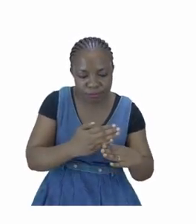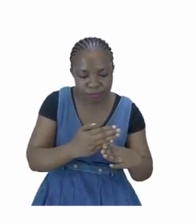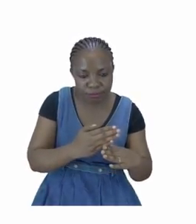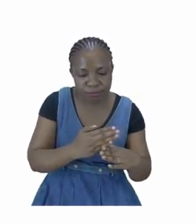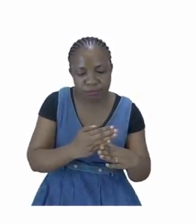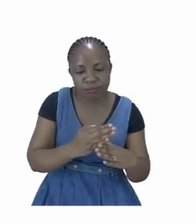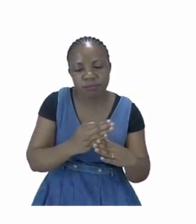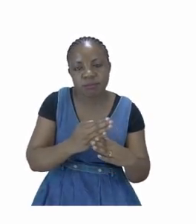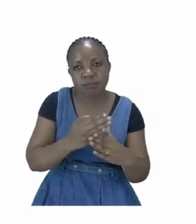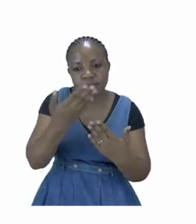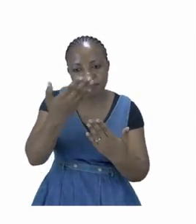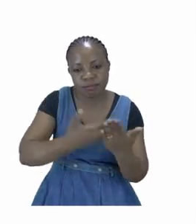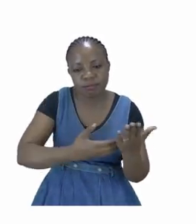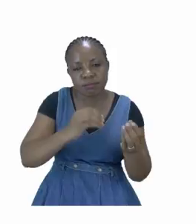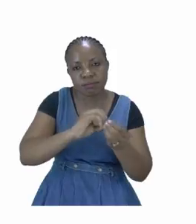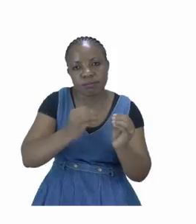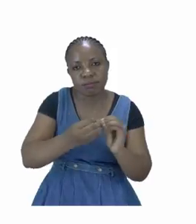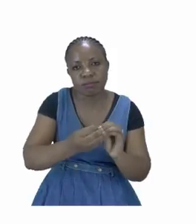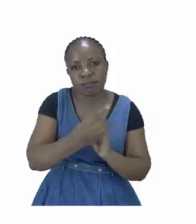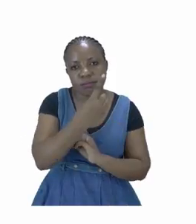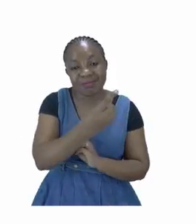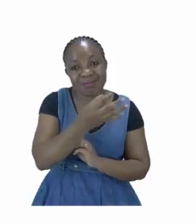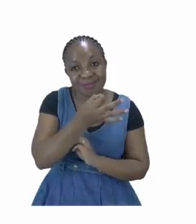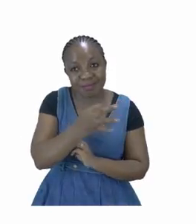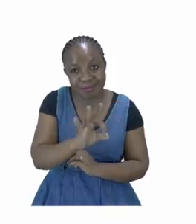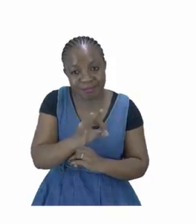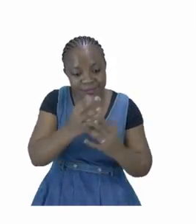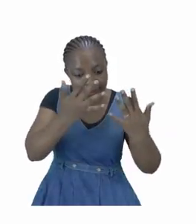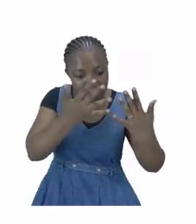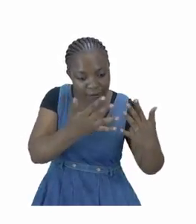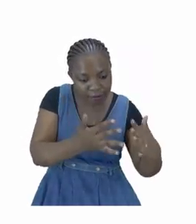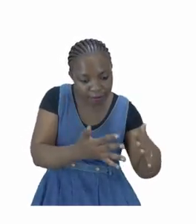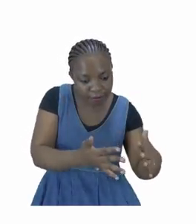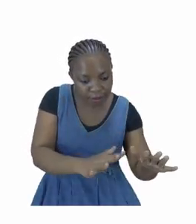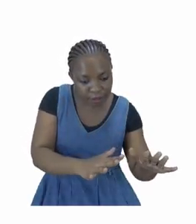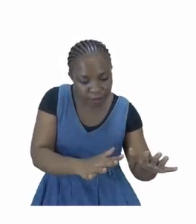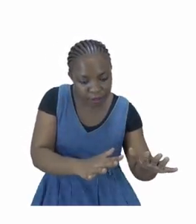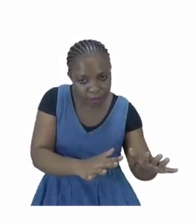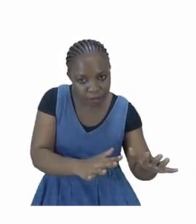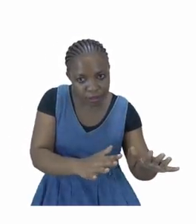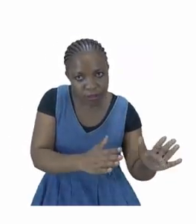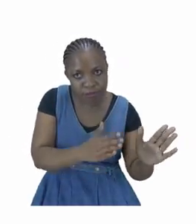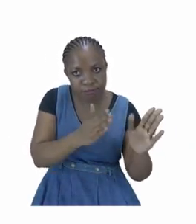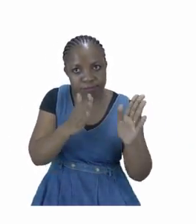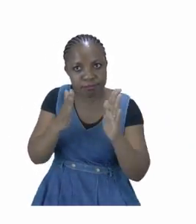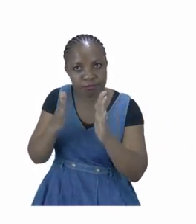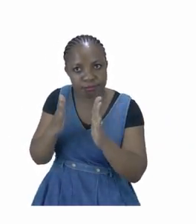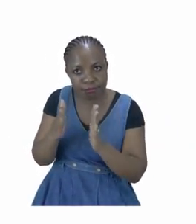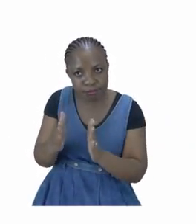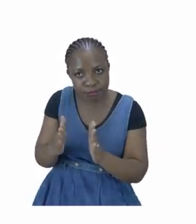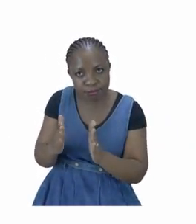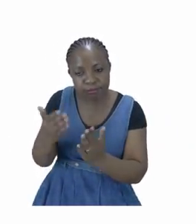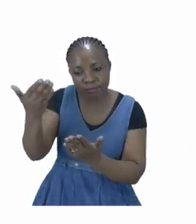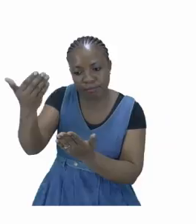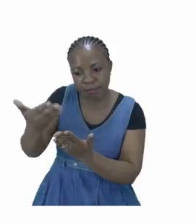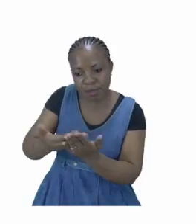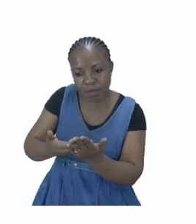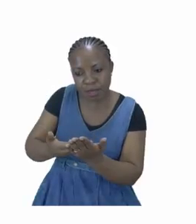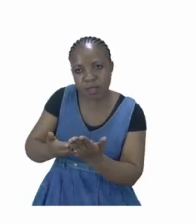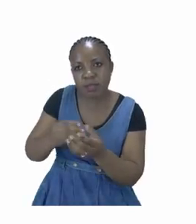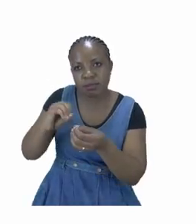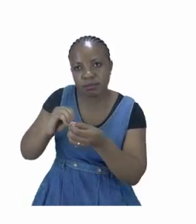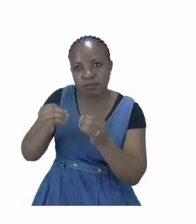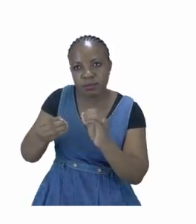you are going to use any of the plurals that you made from that page to write